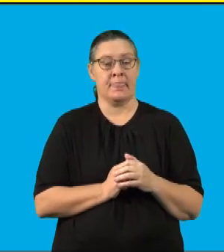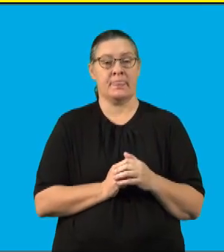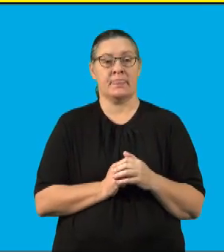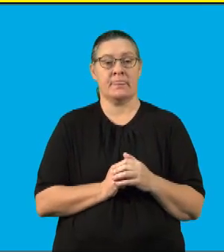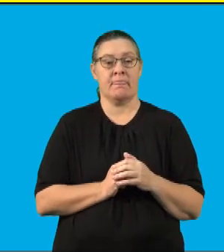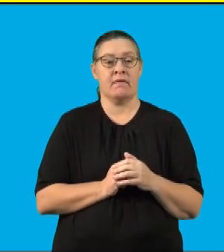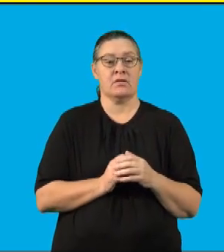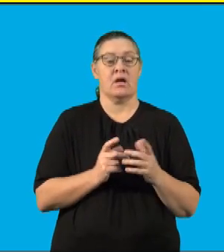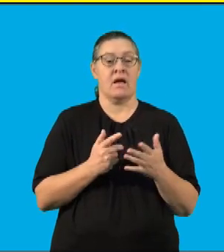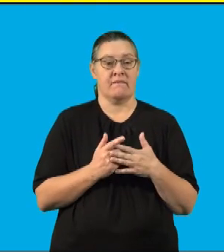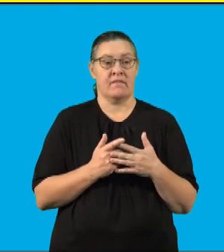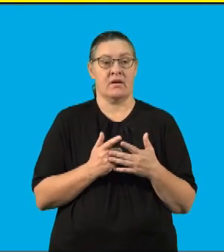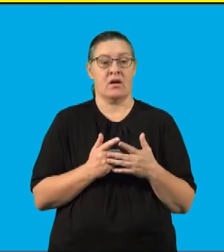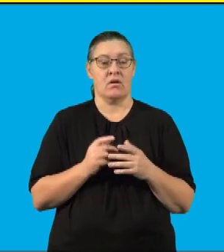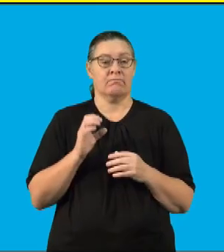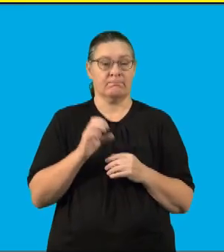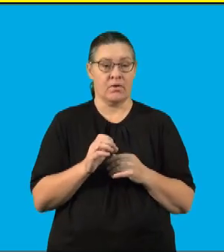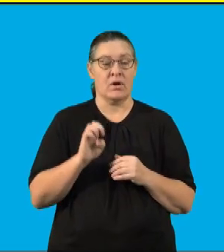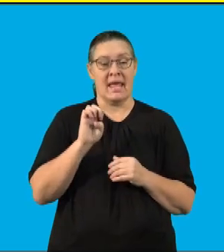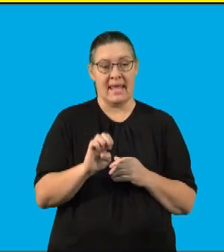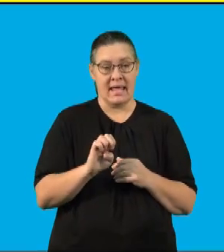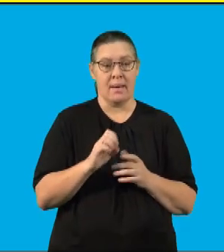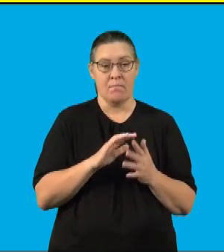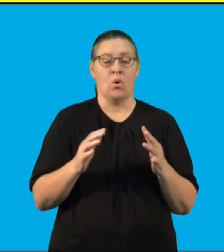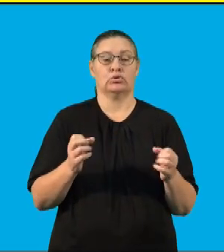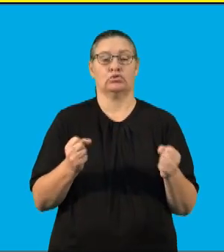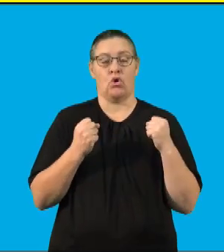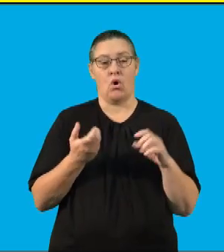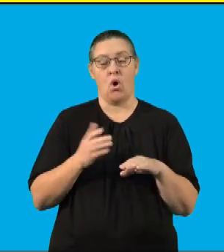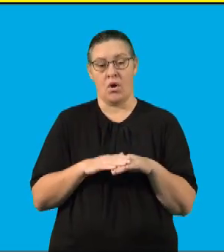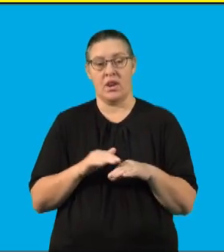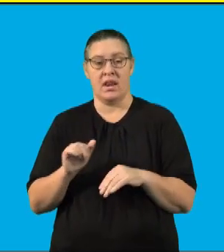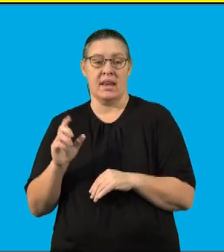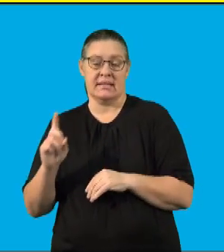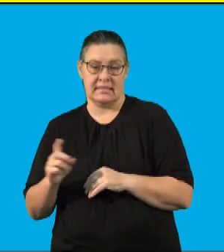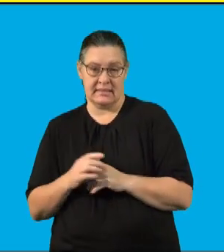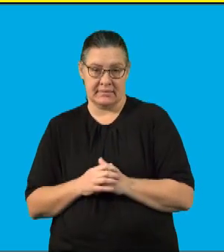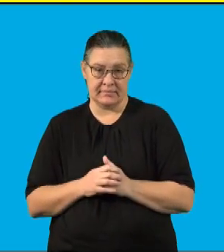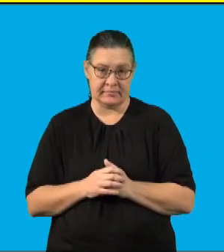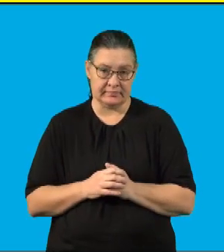D. So the strength of the intermolecular force on compound E will be stronger than